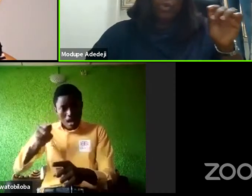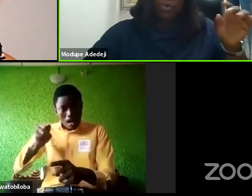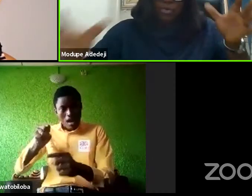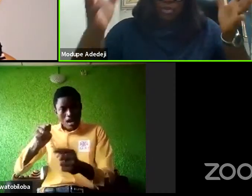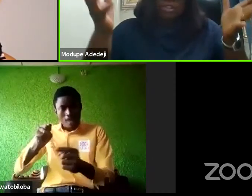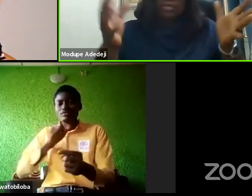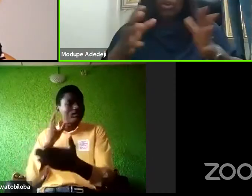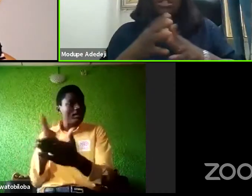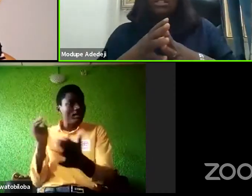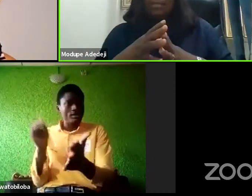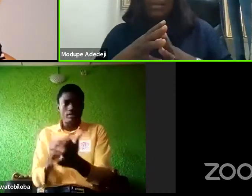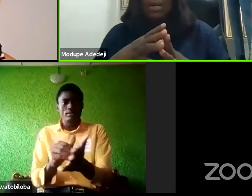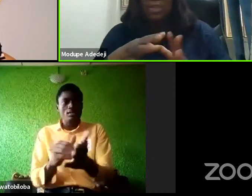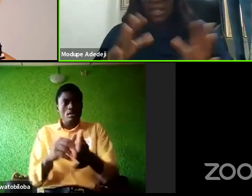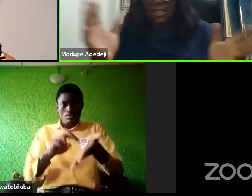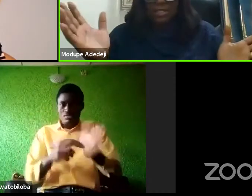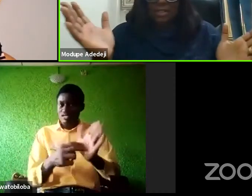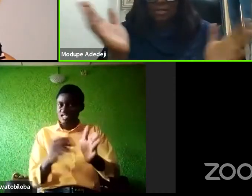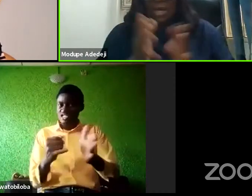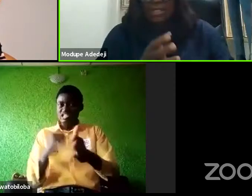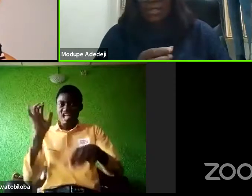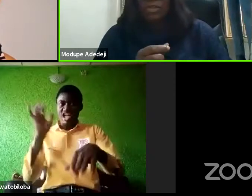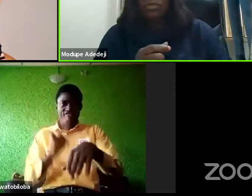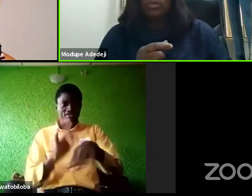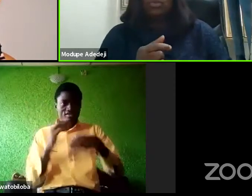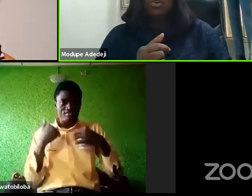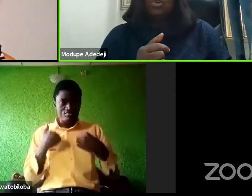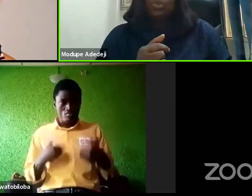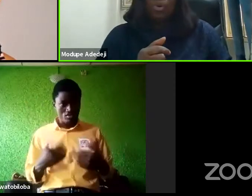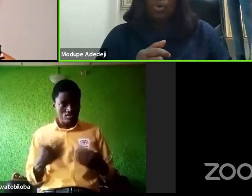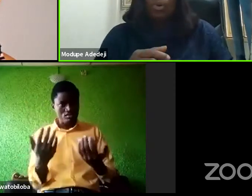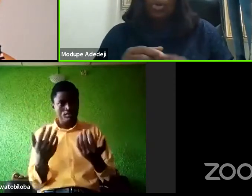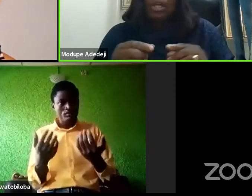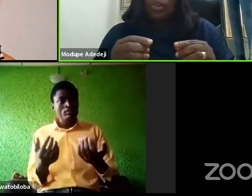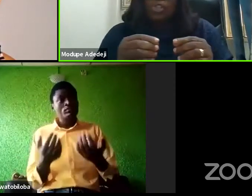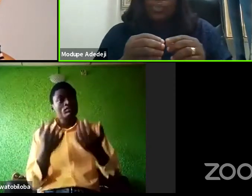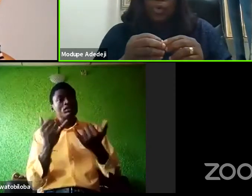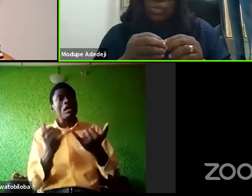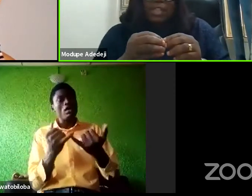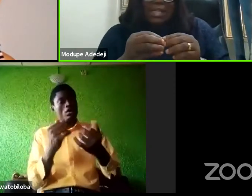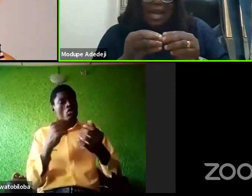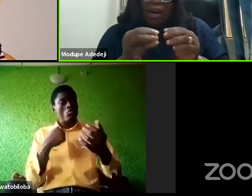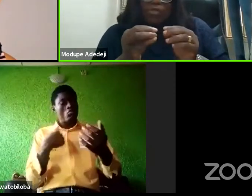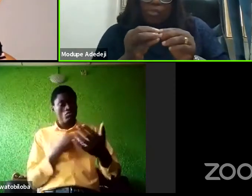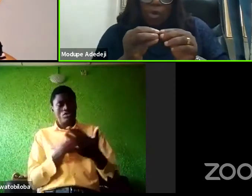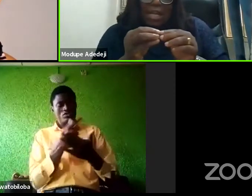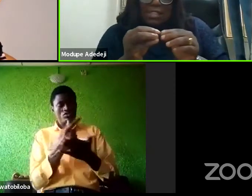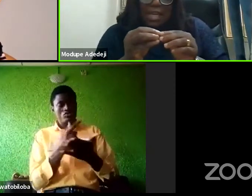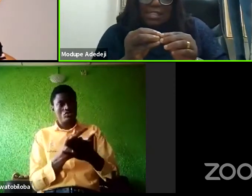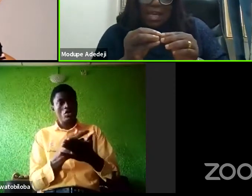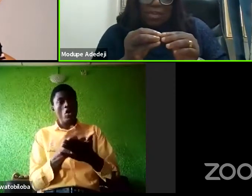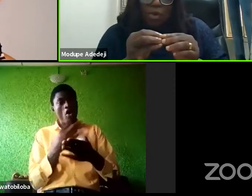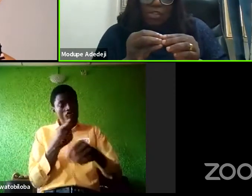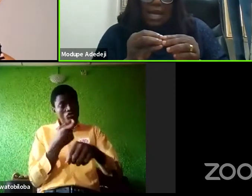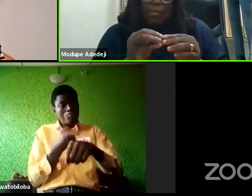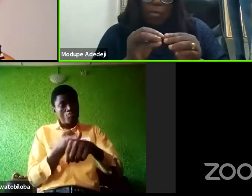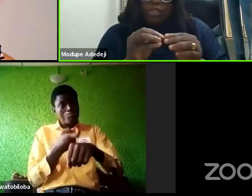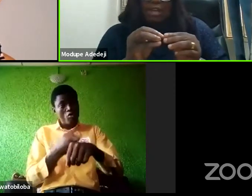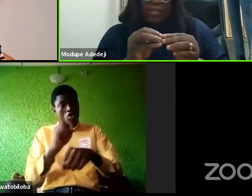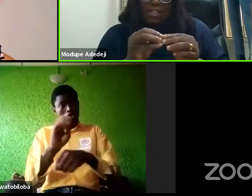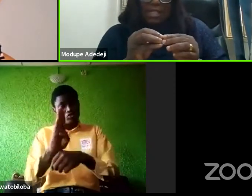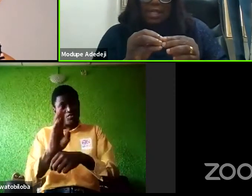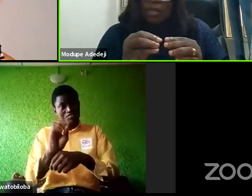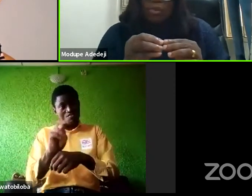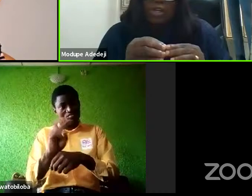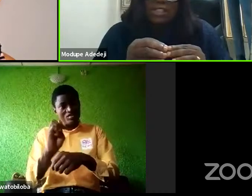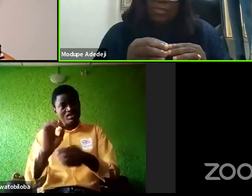of the bone. We call it trabecular aspect of the bone. So those bones that are of smaller sizes are the ones that are